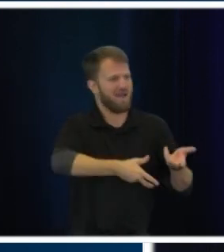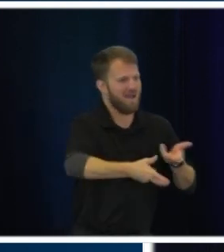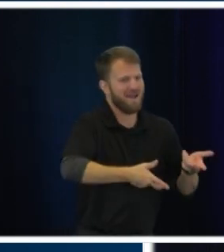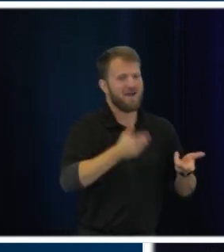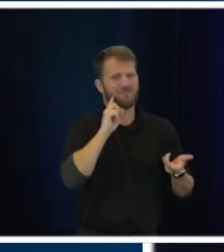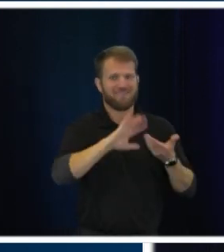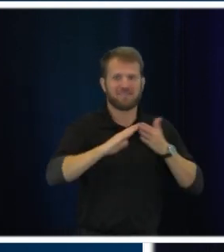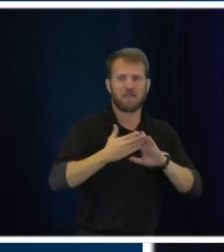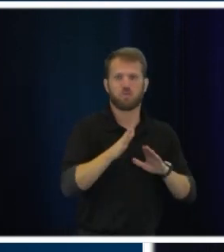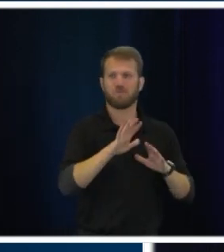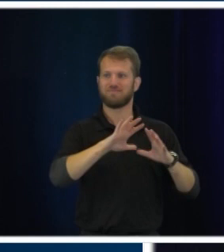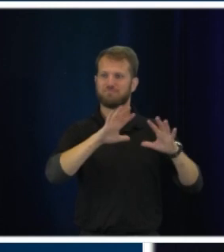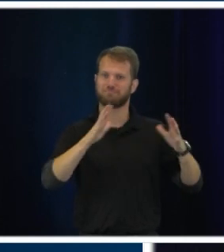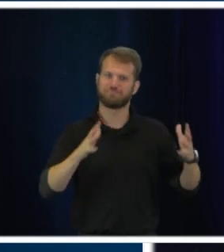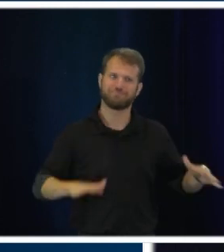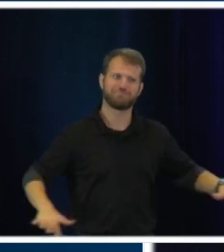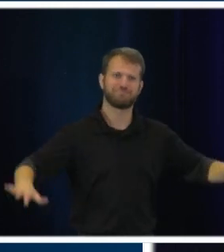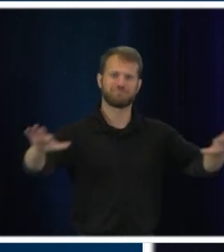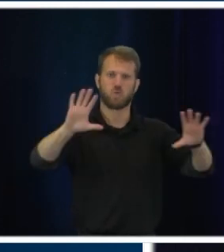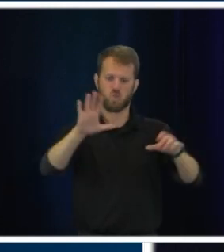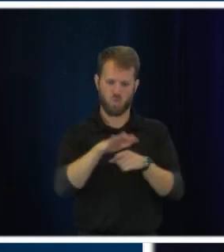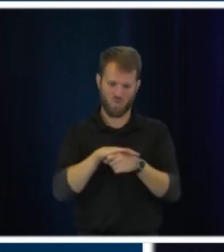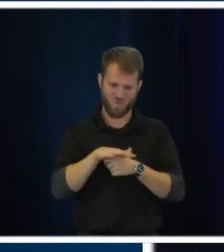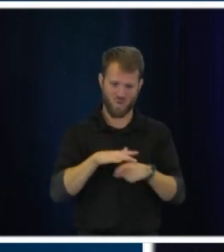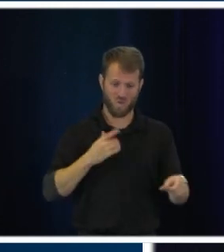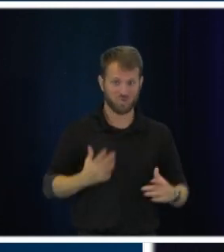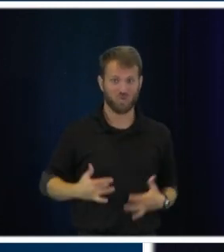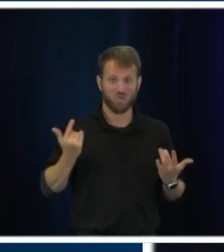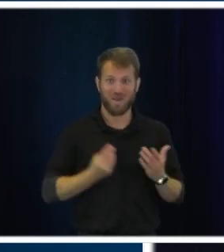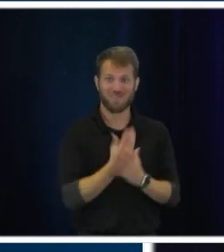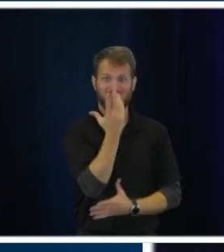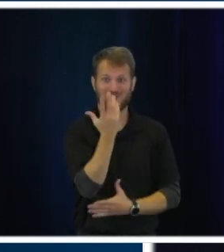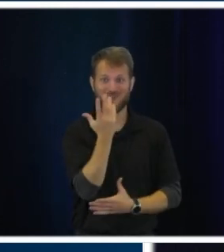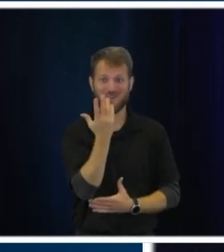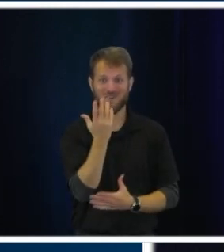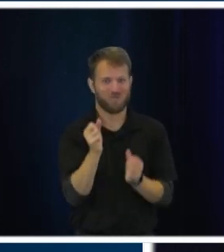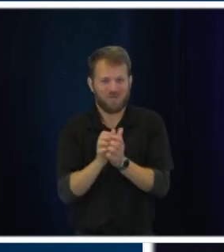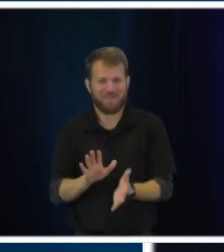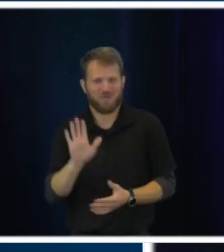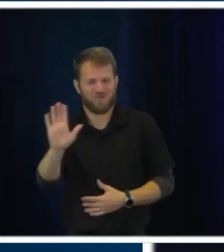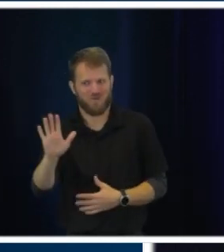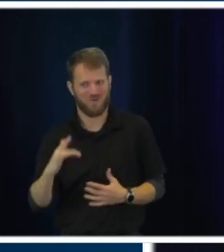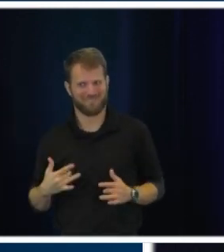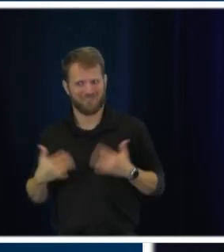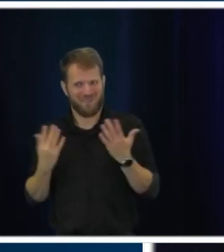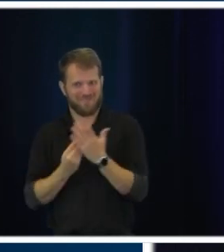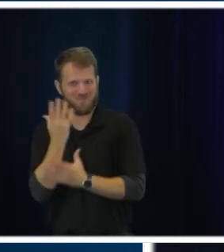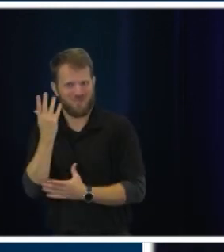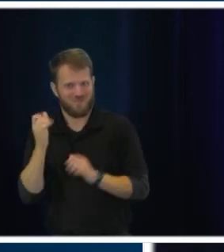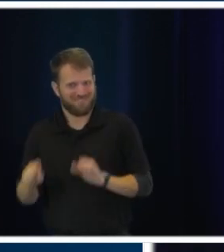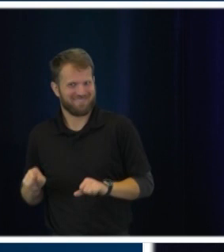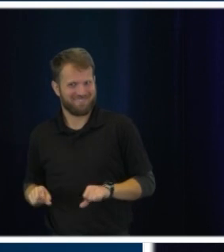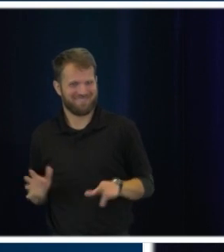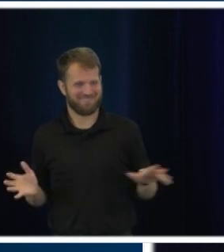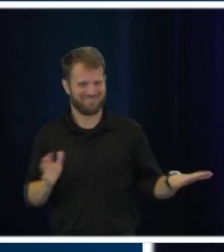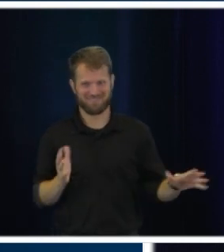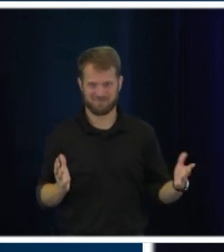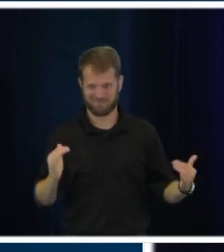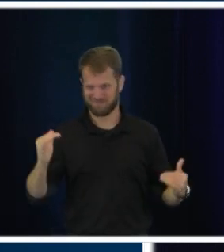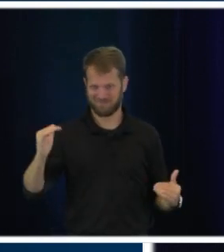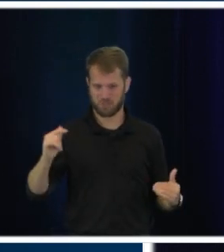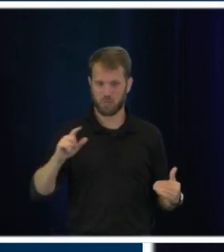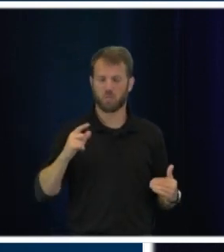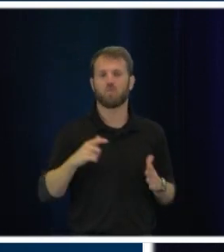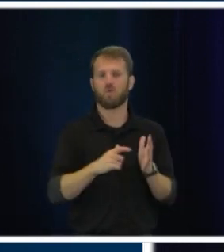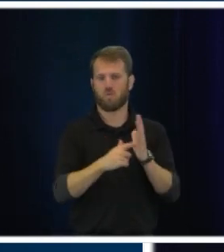city or your neighborhood, your block, to thrive and grow. So we need that basic foundation of good health in order